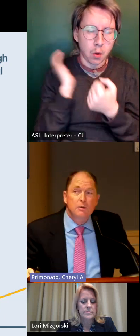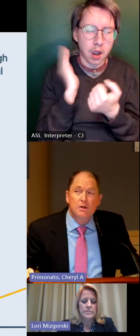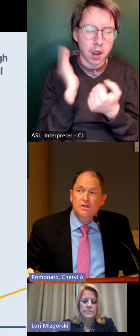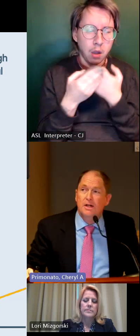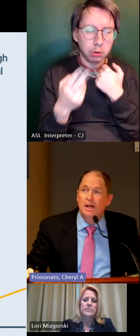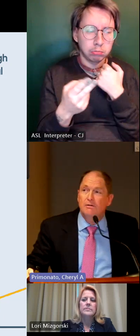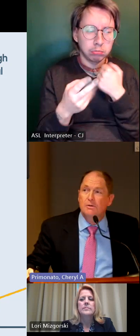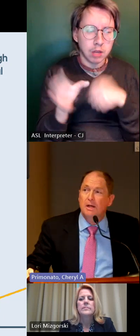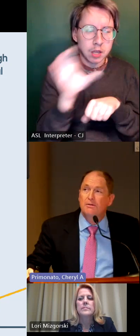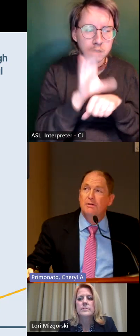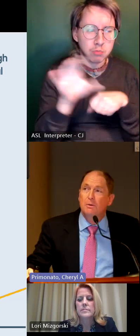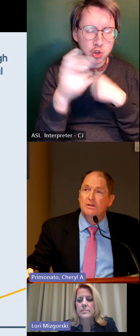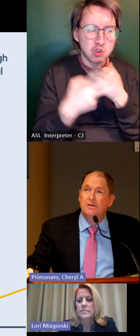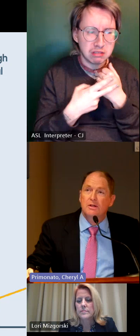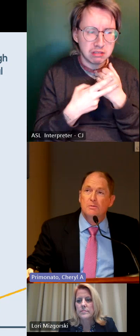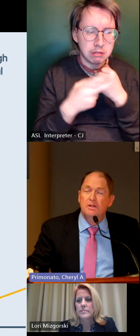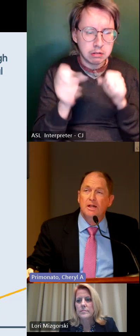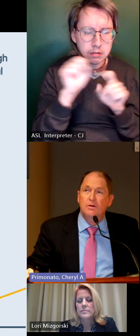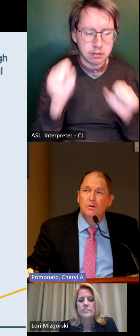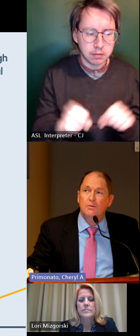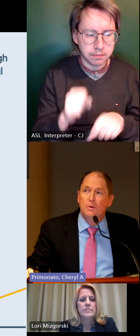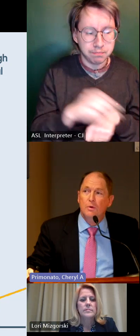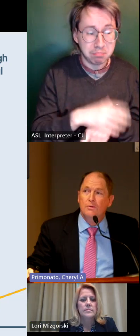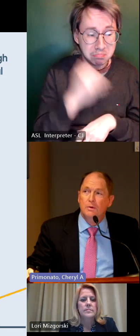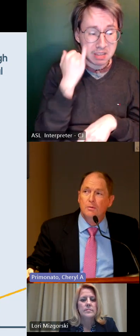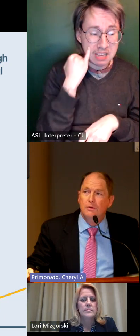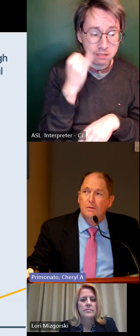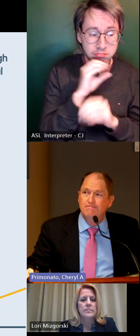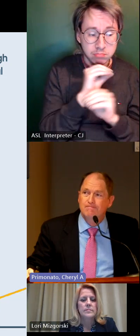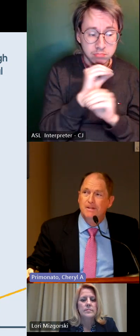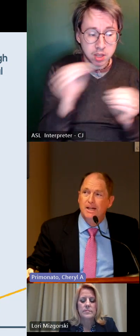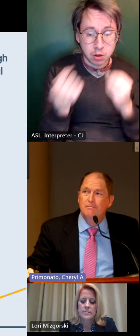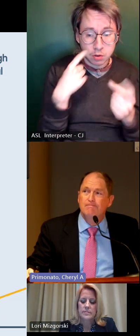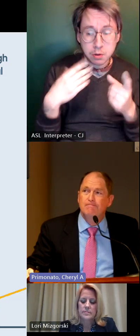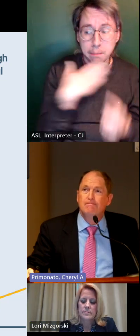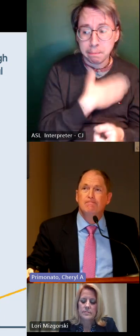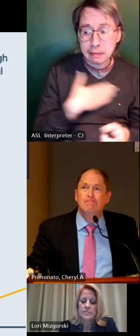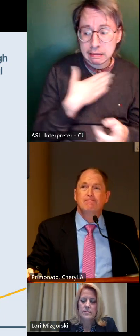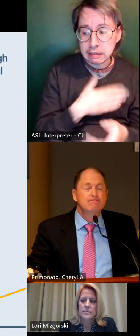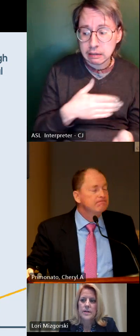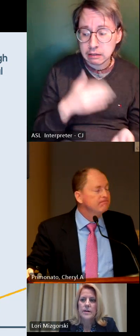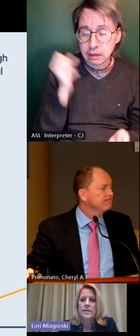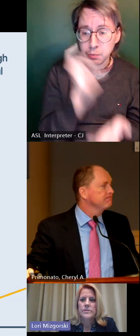Subject to any questions, I respectfully request that this be taken to the full board for approval. Thank you.